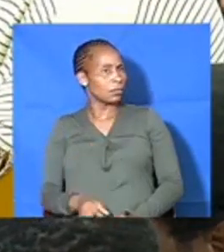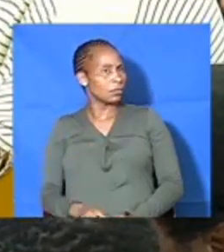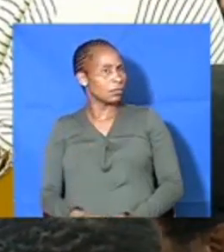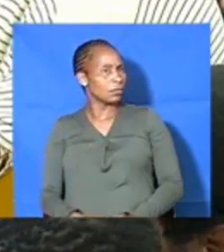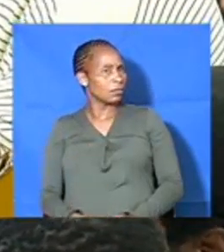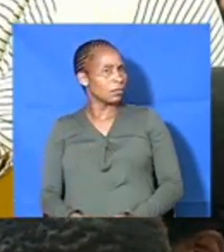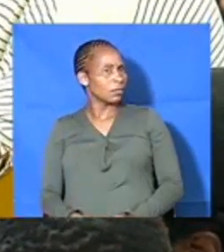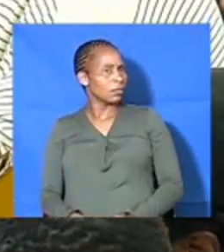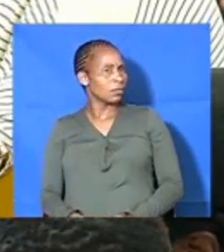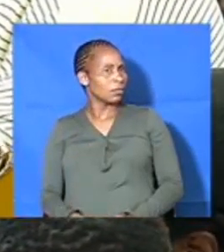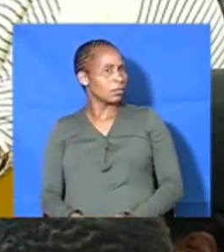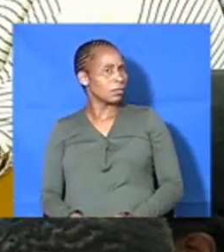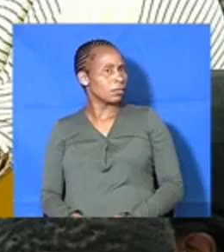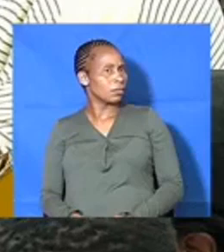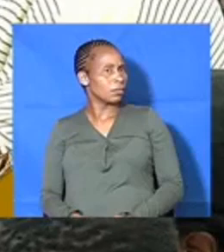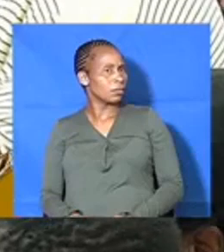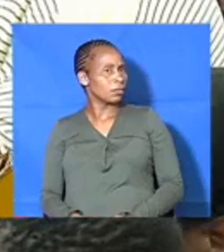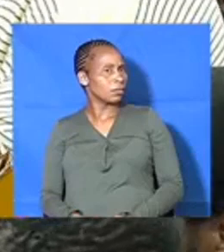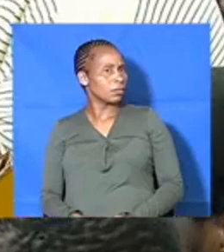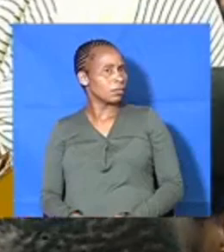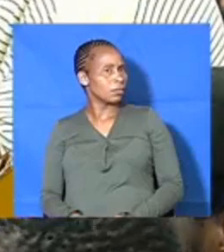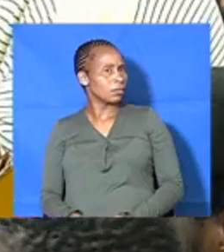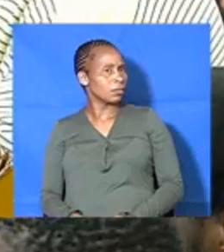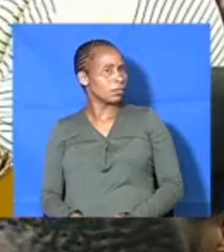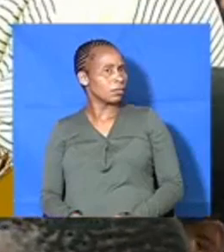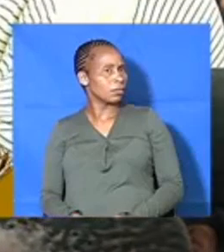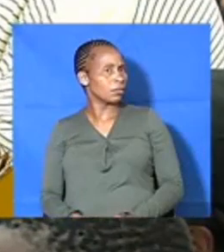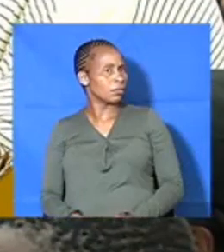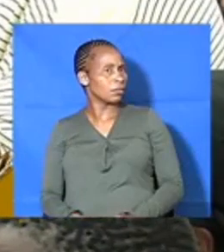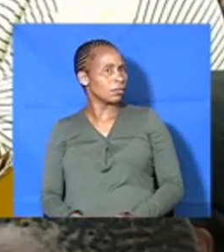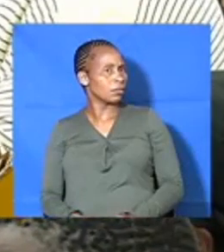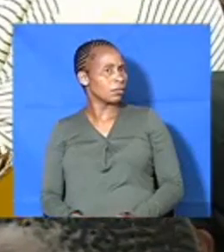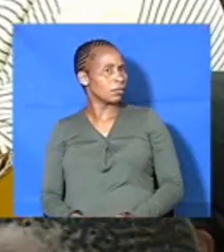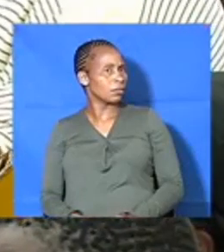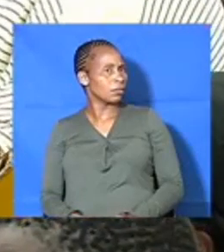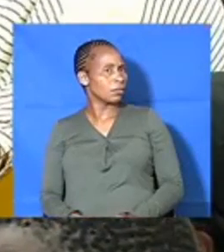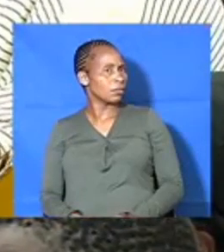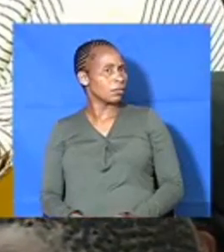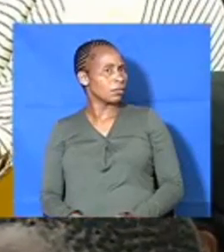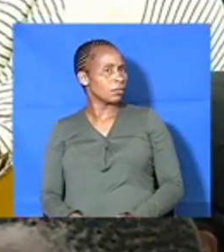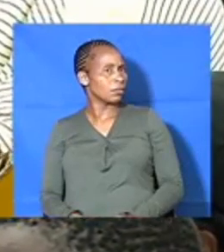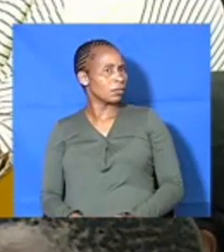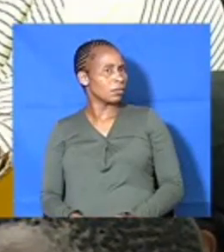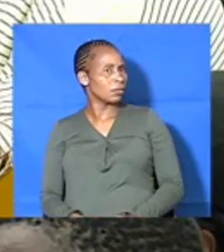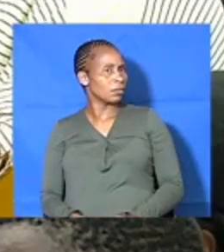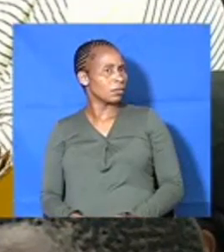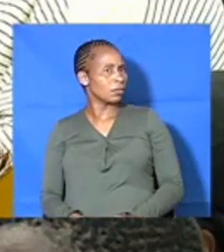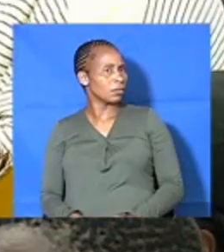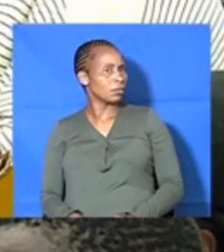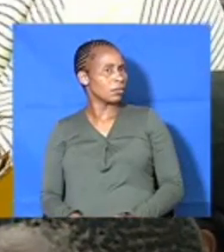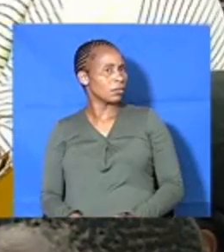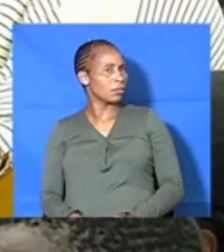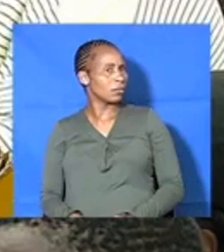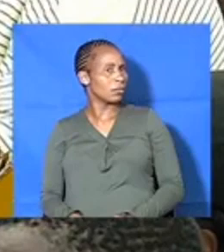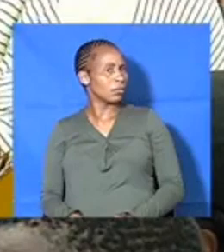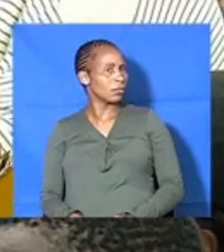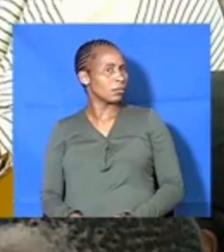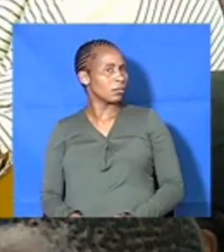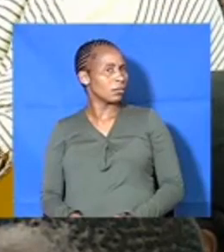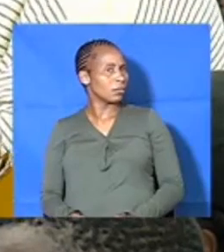Number two. Our children are not sleeping. You the parliamentarians.